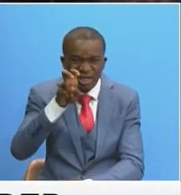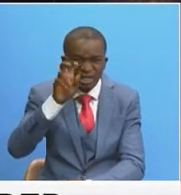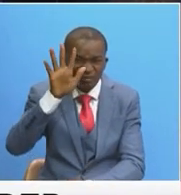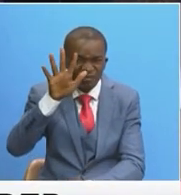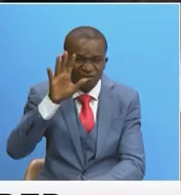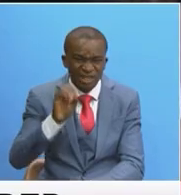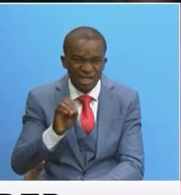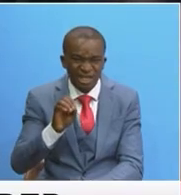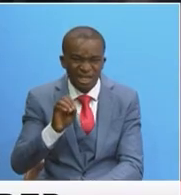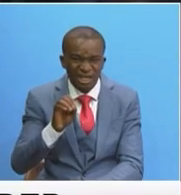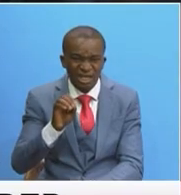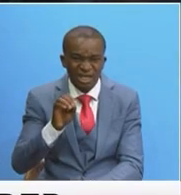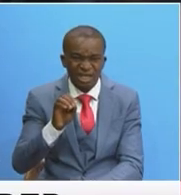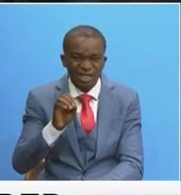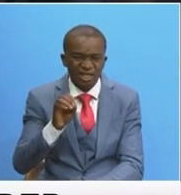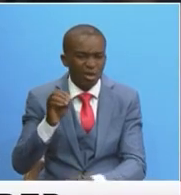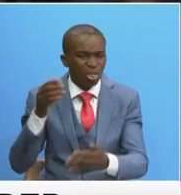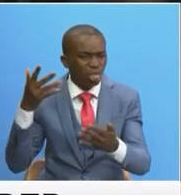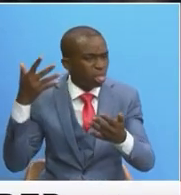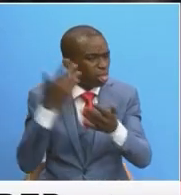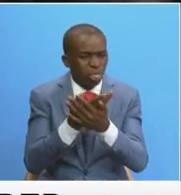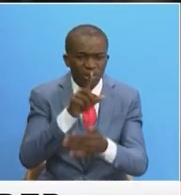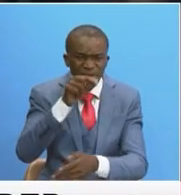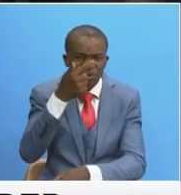39,250 since 2021.